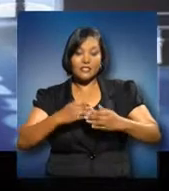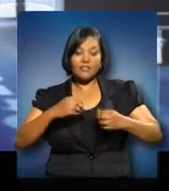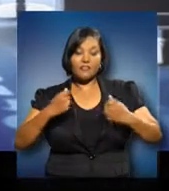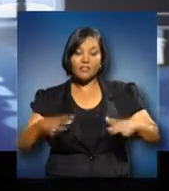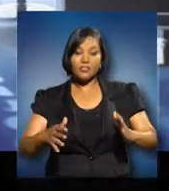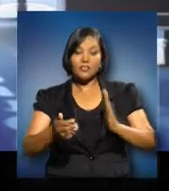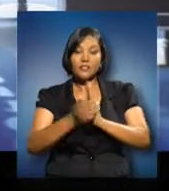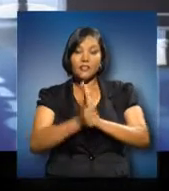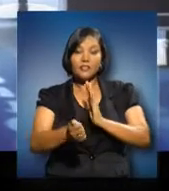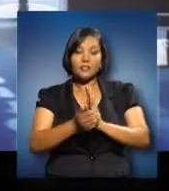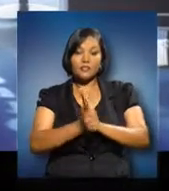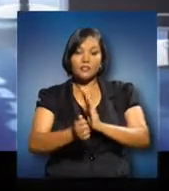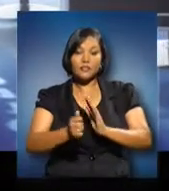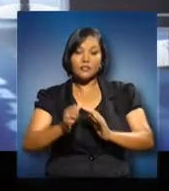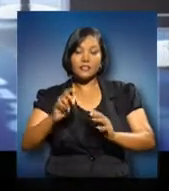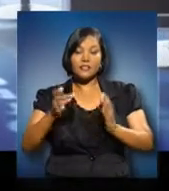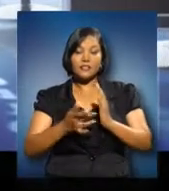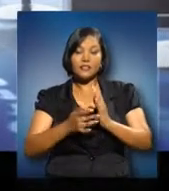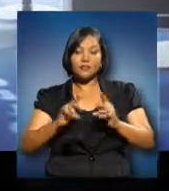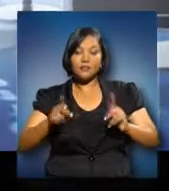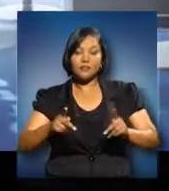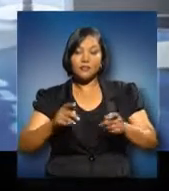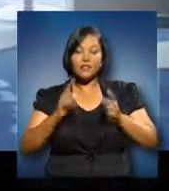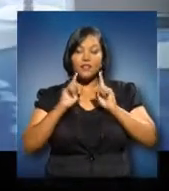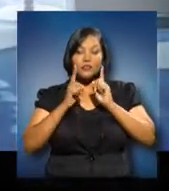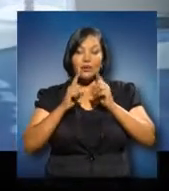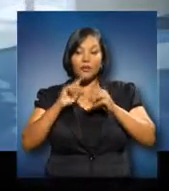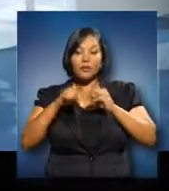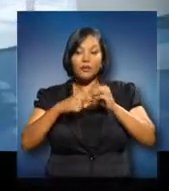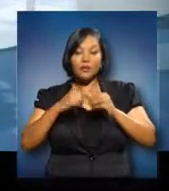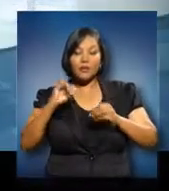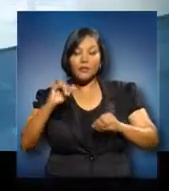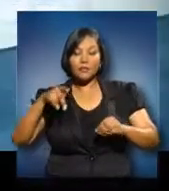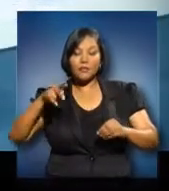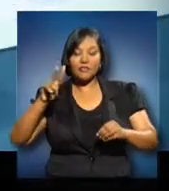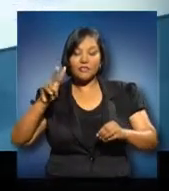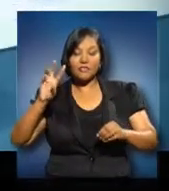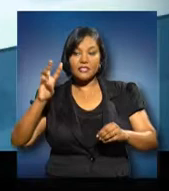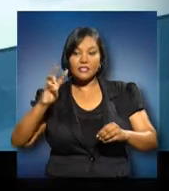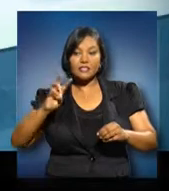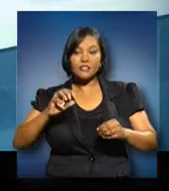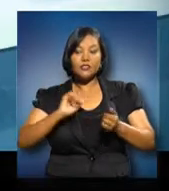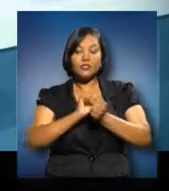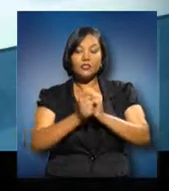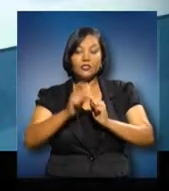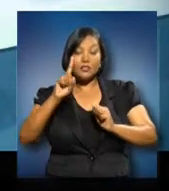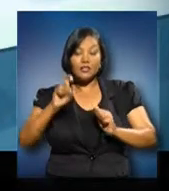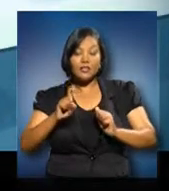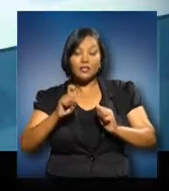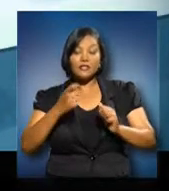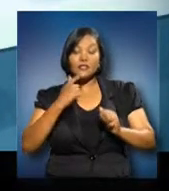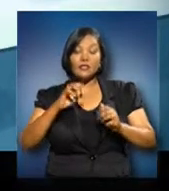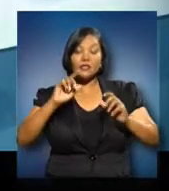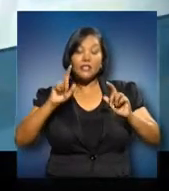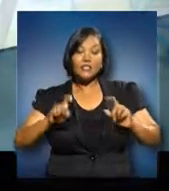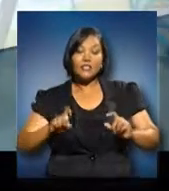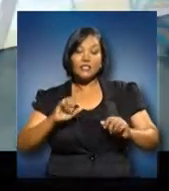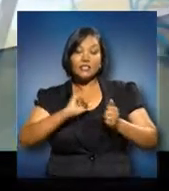consultants specializing in IPv6 deployment continue to emphasize the urgency to act